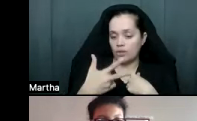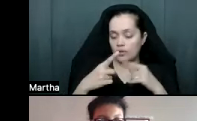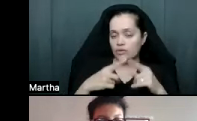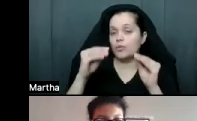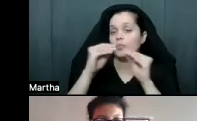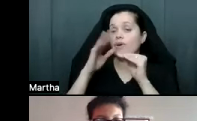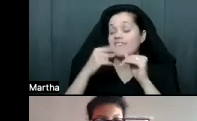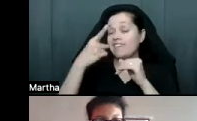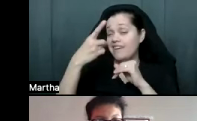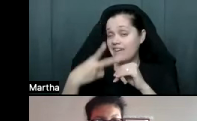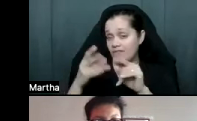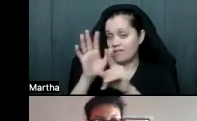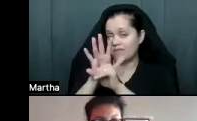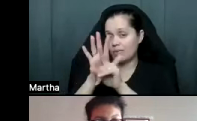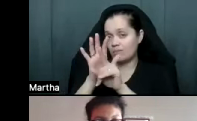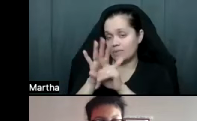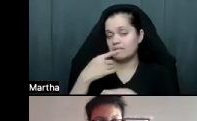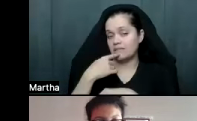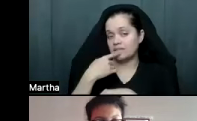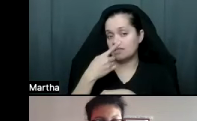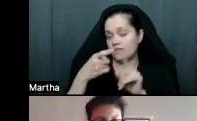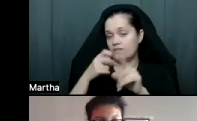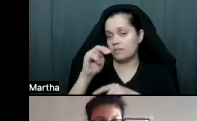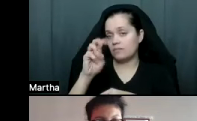population saying they're of Norwegian ancestry.